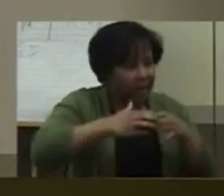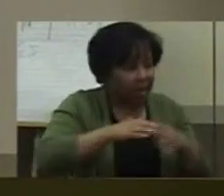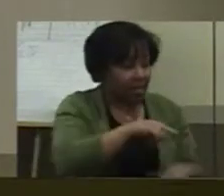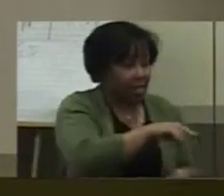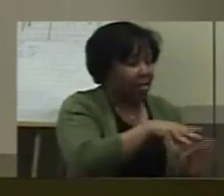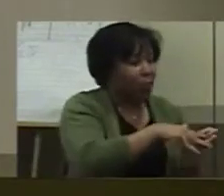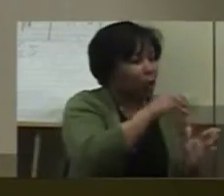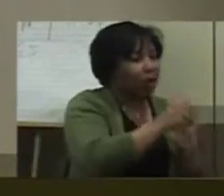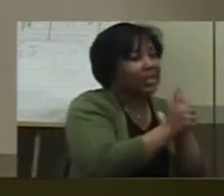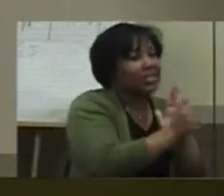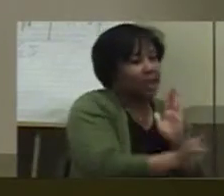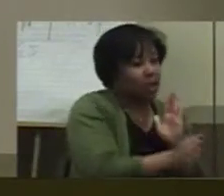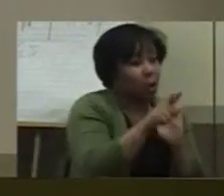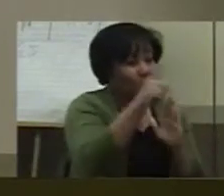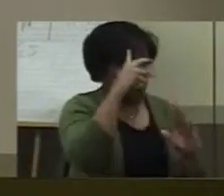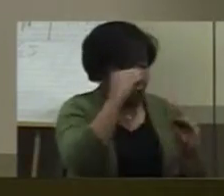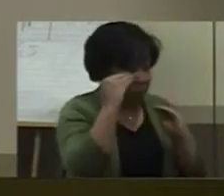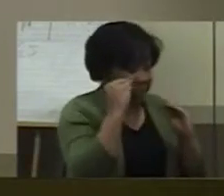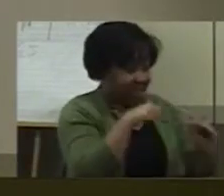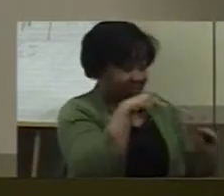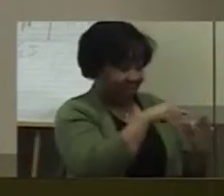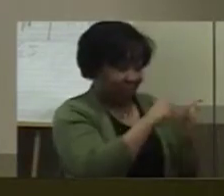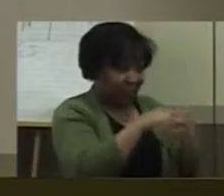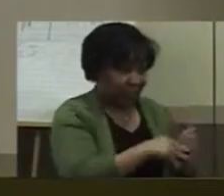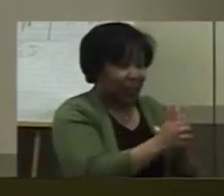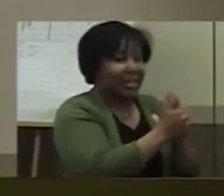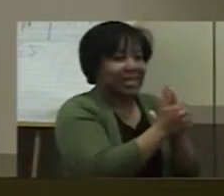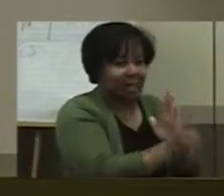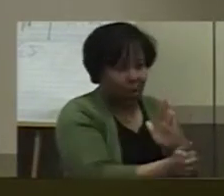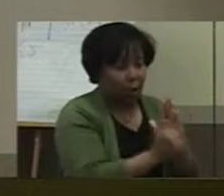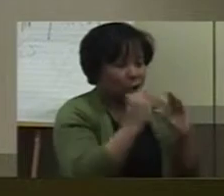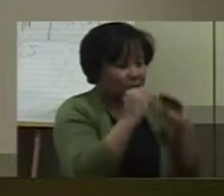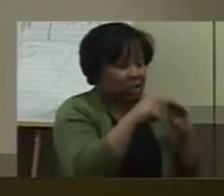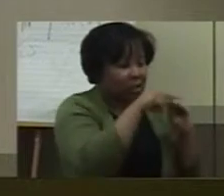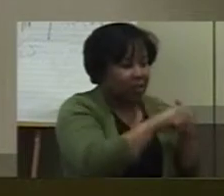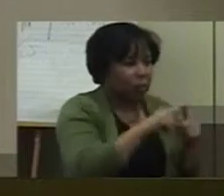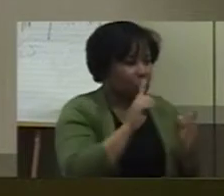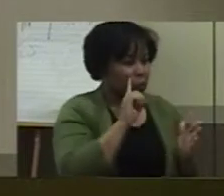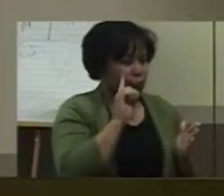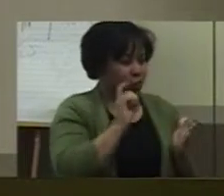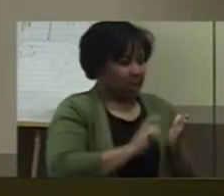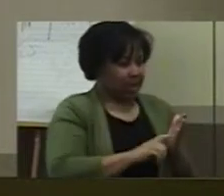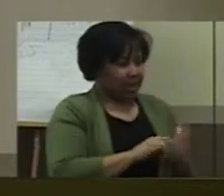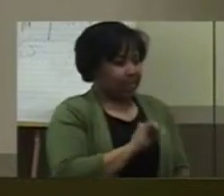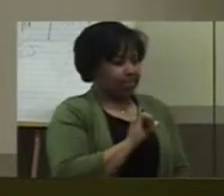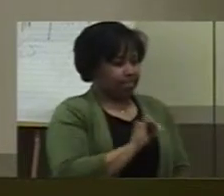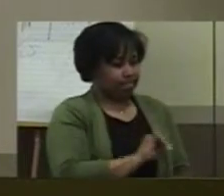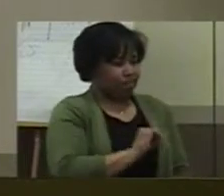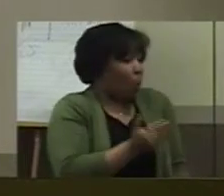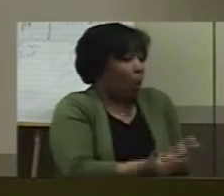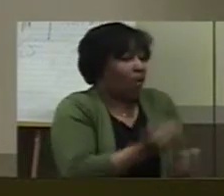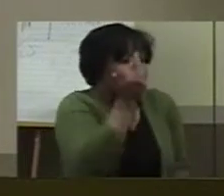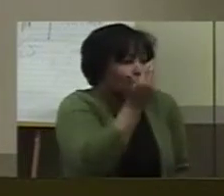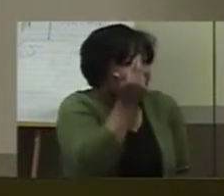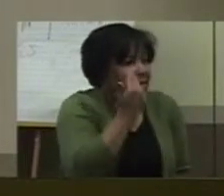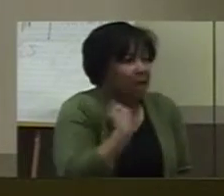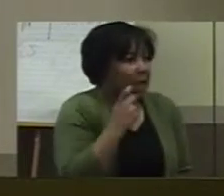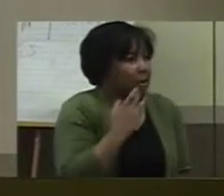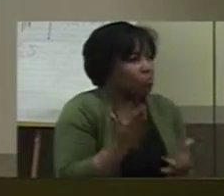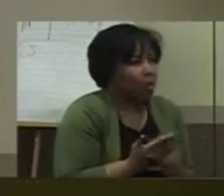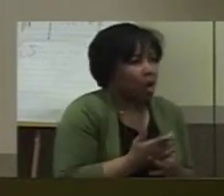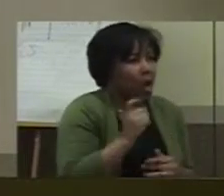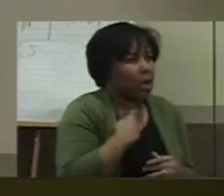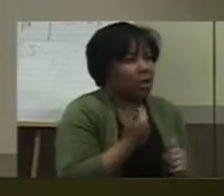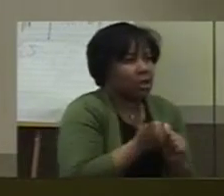a skill. You're teaching the student a skill. You're teaching the student to recognize, for whatever reason, I need a break, I